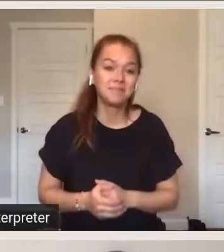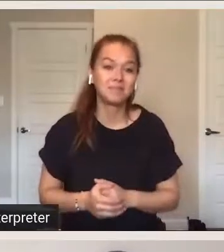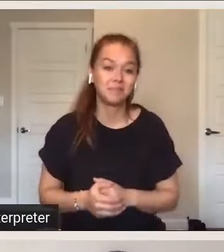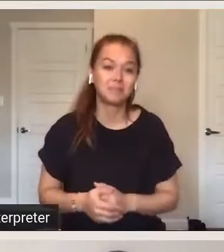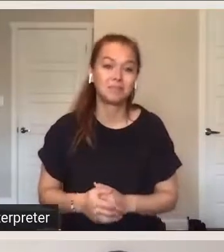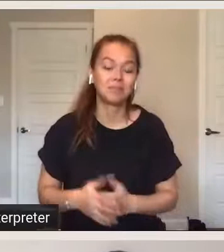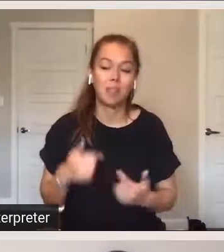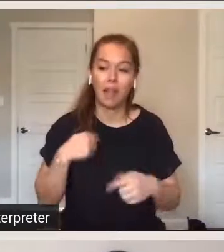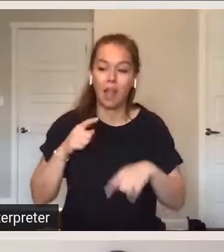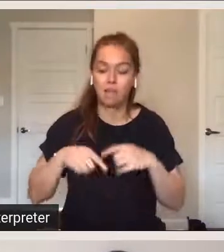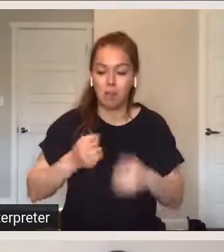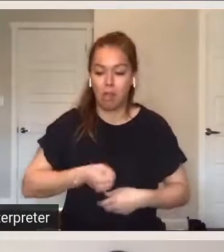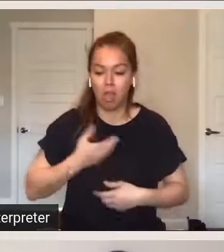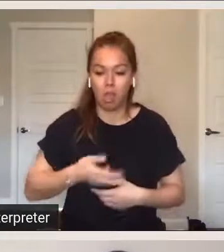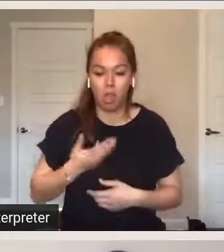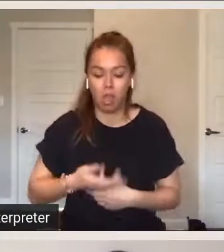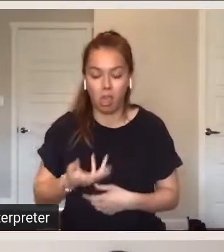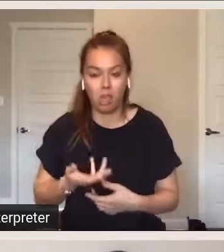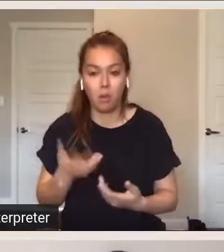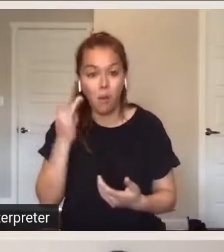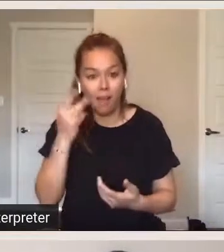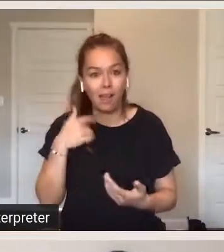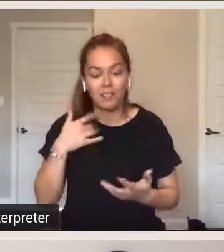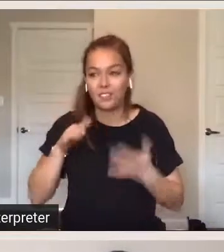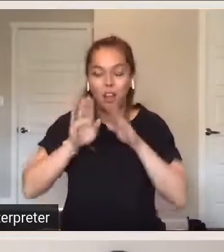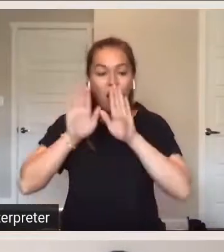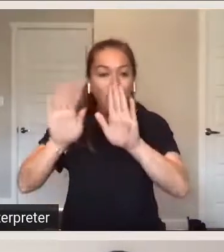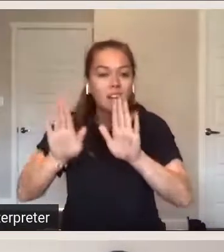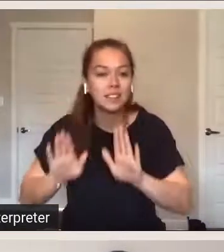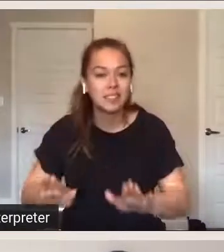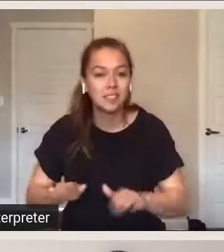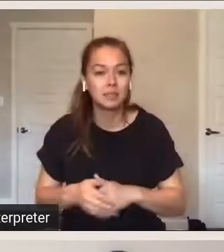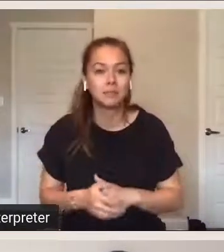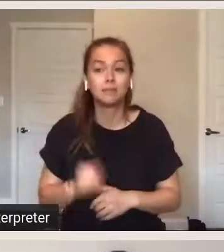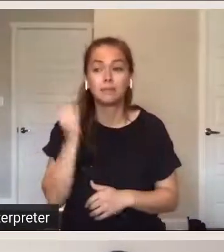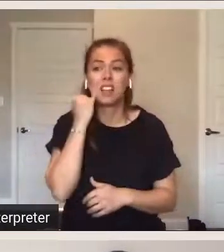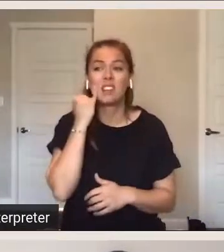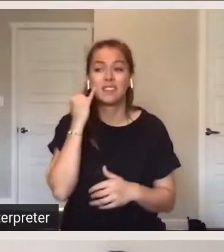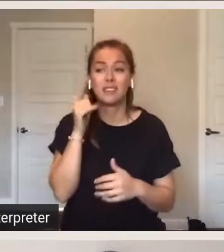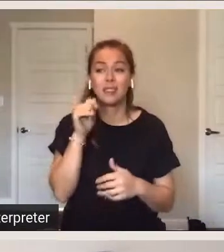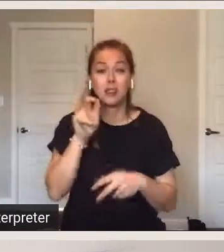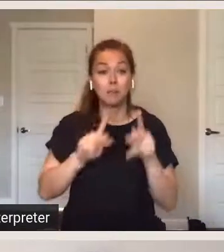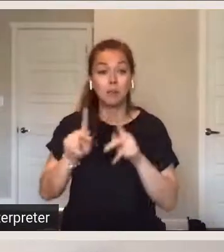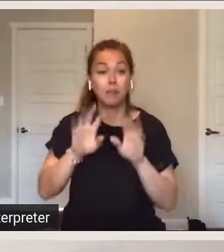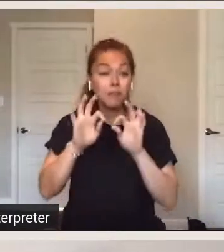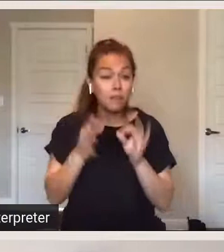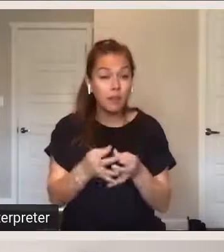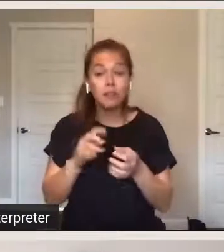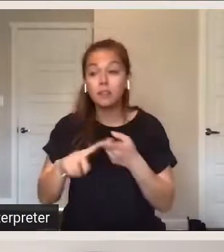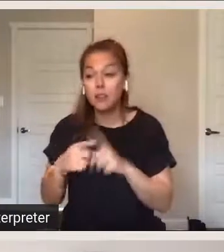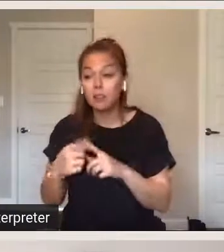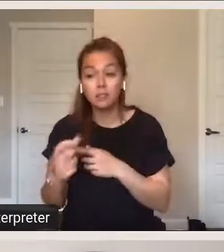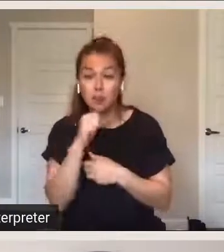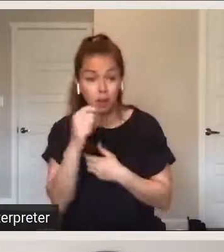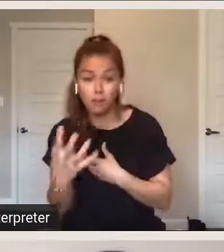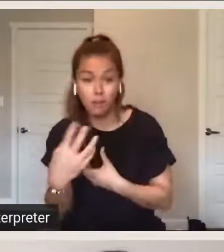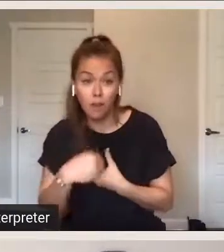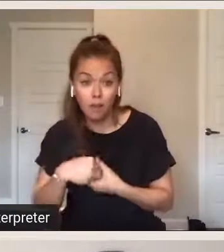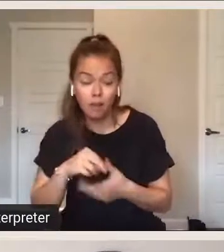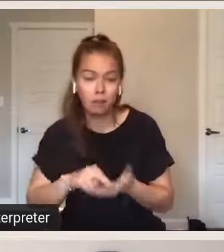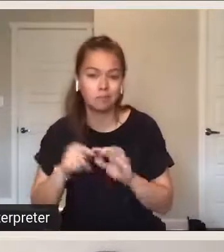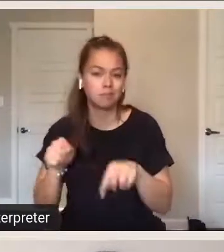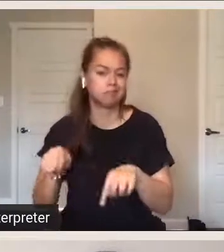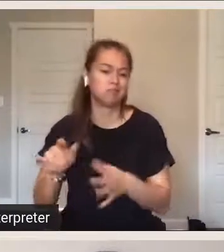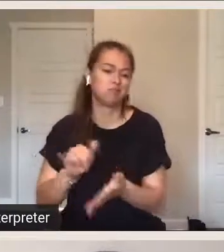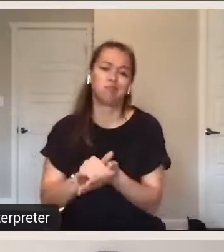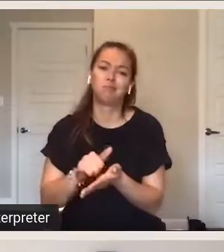was. Because without these people, it would have never been made. At first, even you can even ask